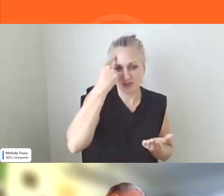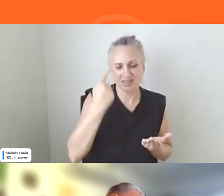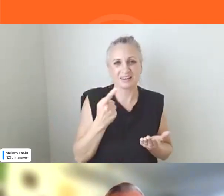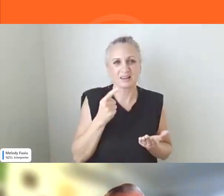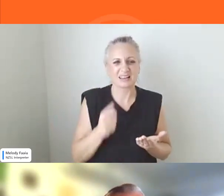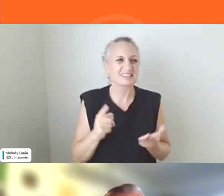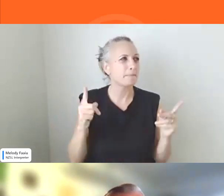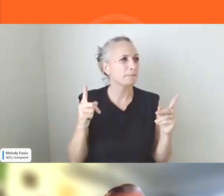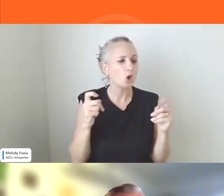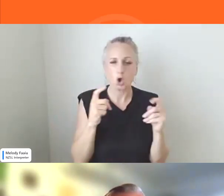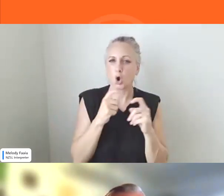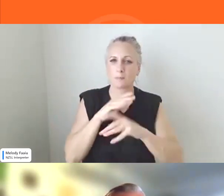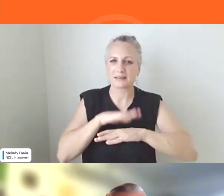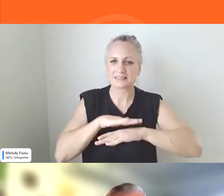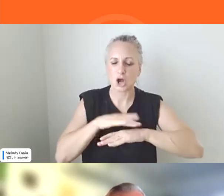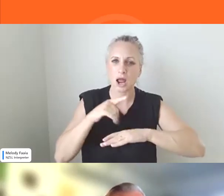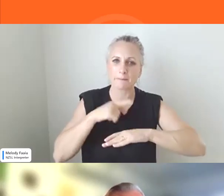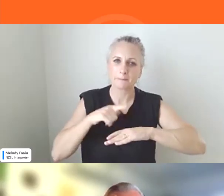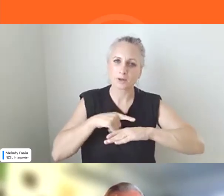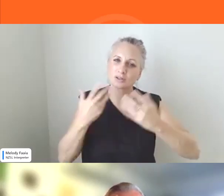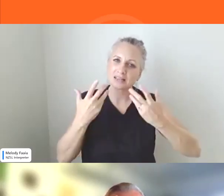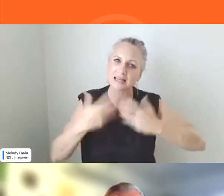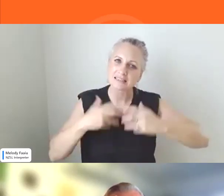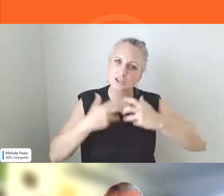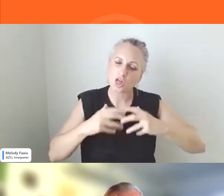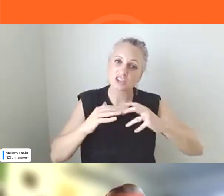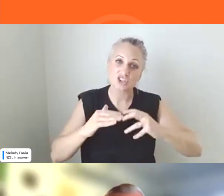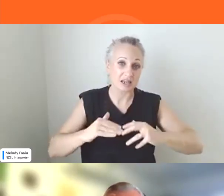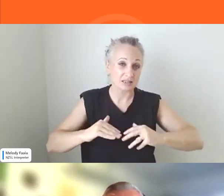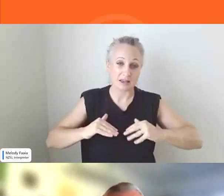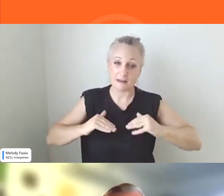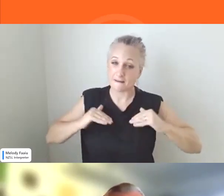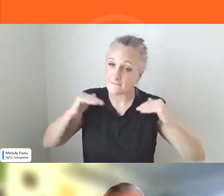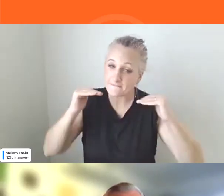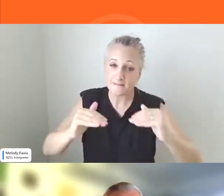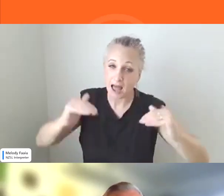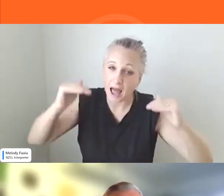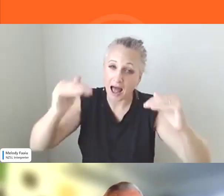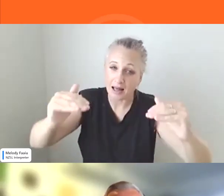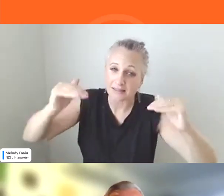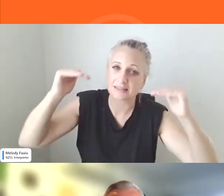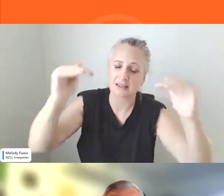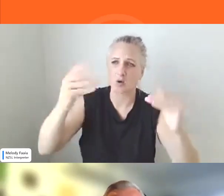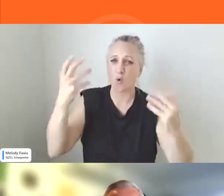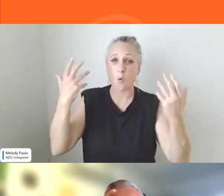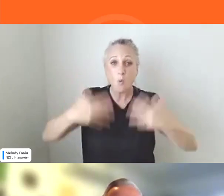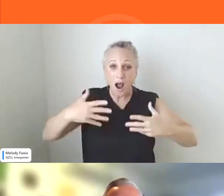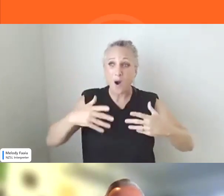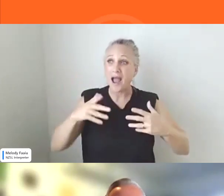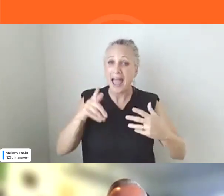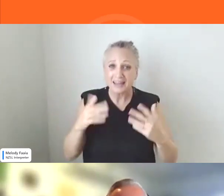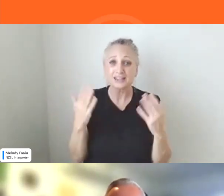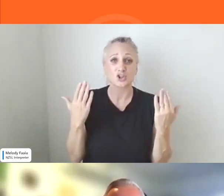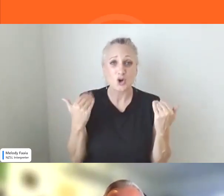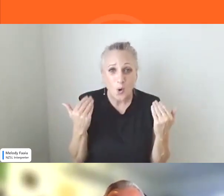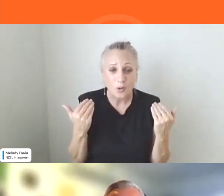time where technology is advancing at a pace that we've never seen. And it's cool. And Tim, I could